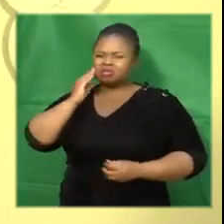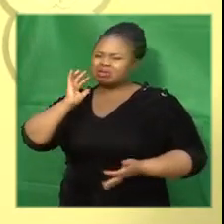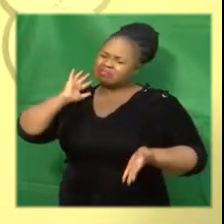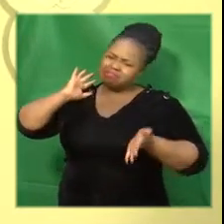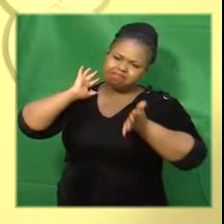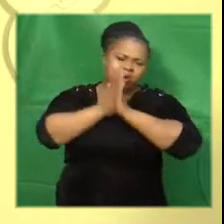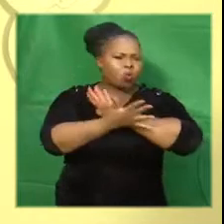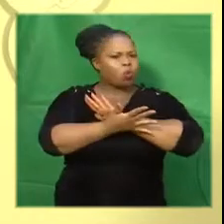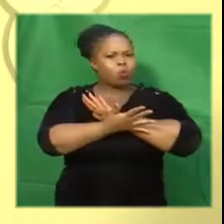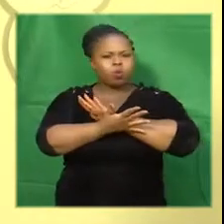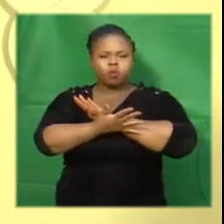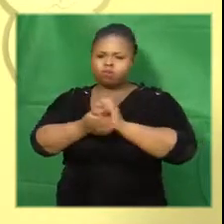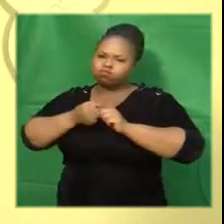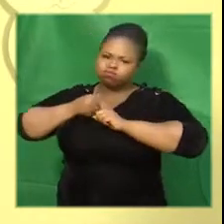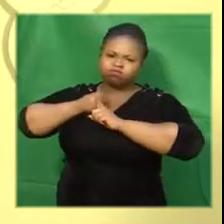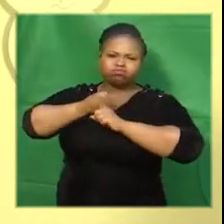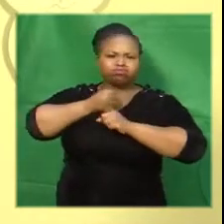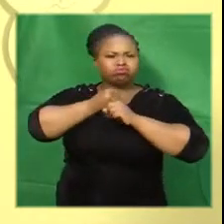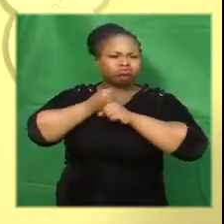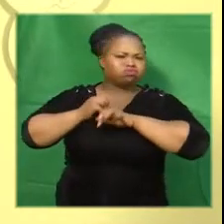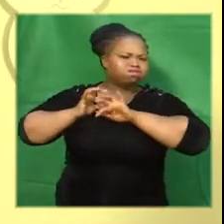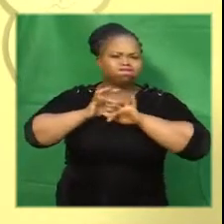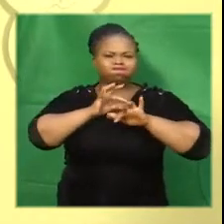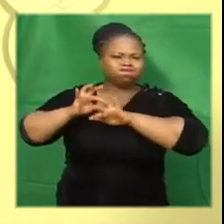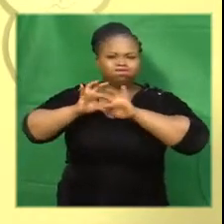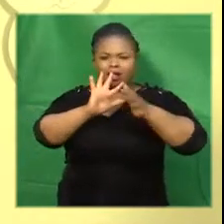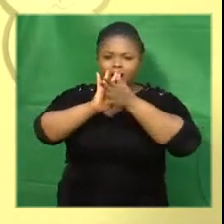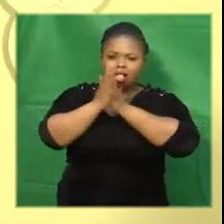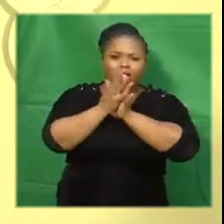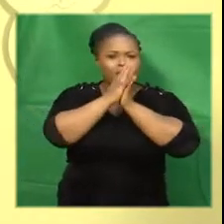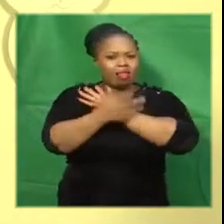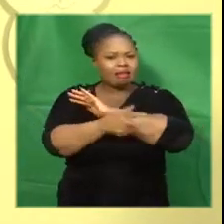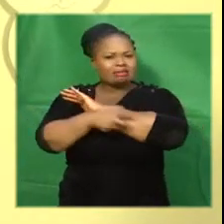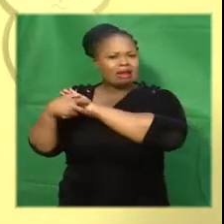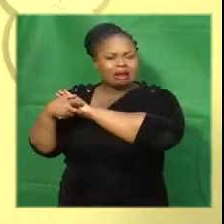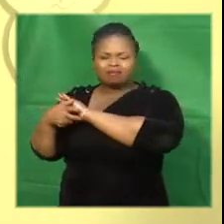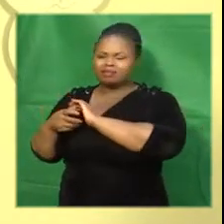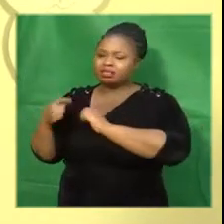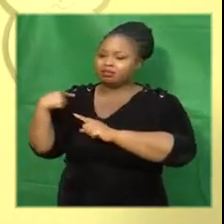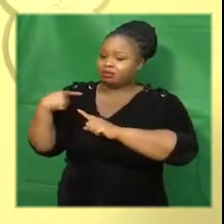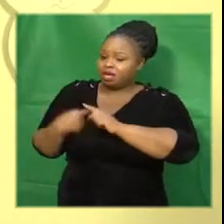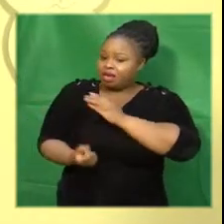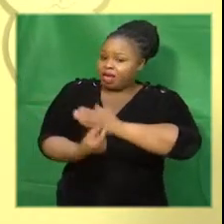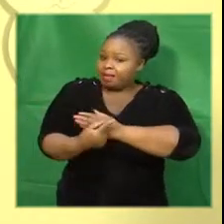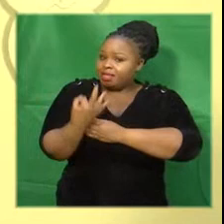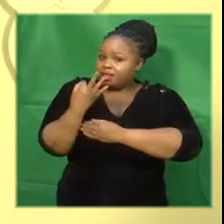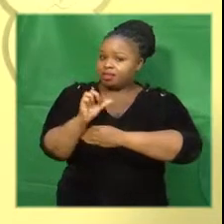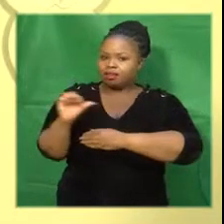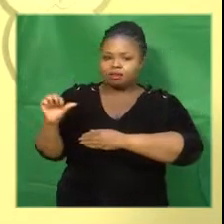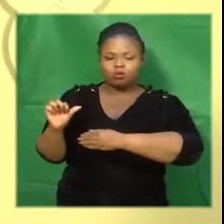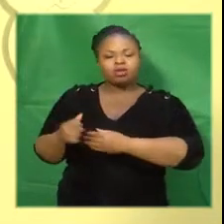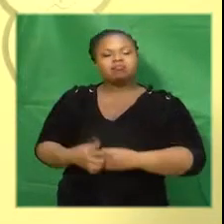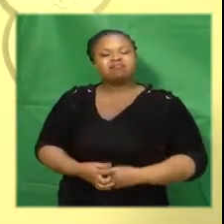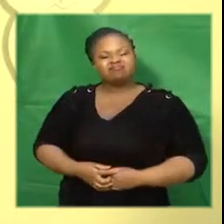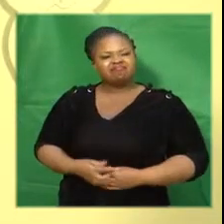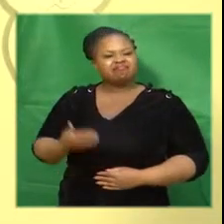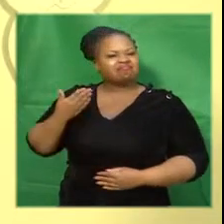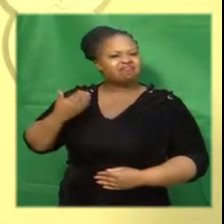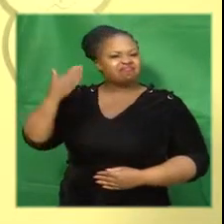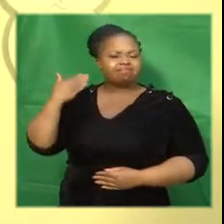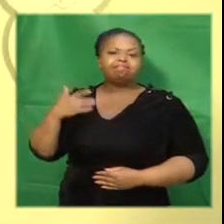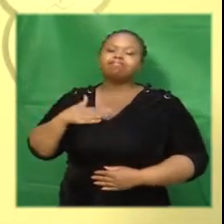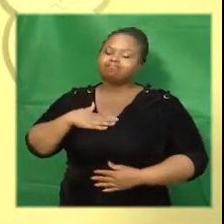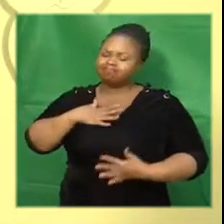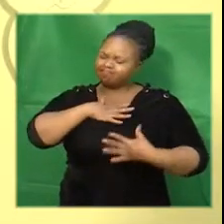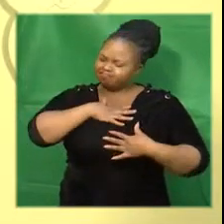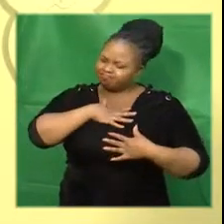public violence, destruction, and sabotage. I wish to once again commend the brave actions of our